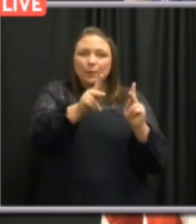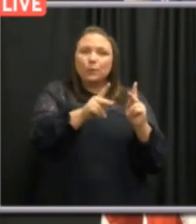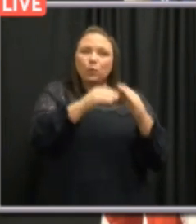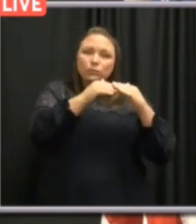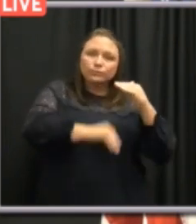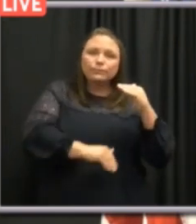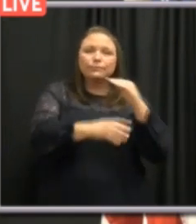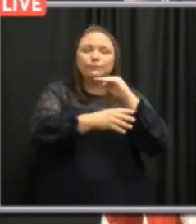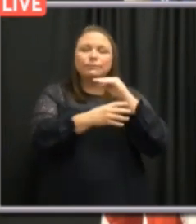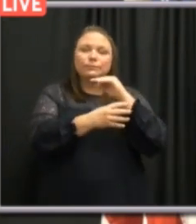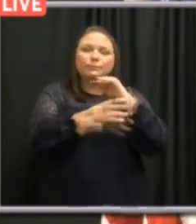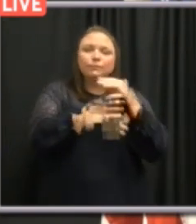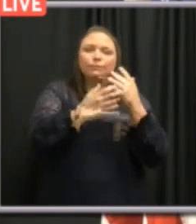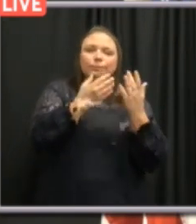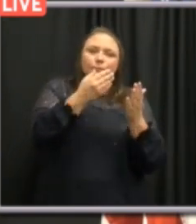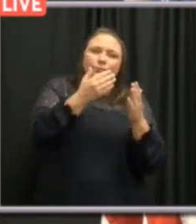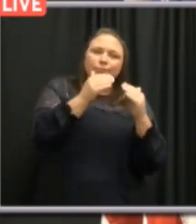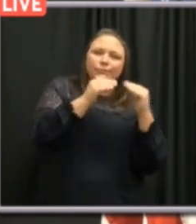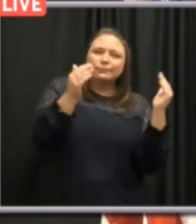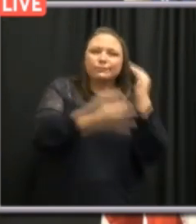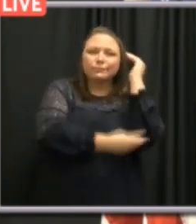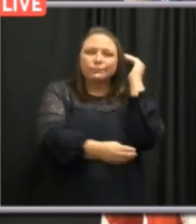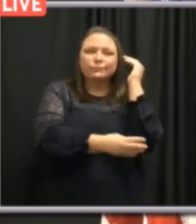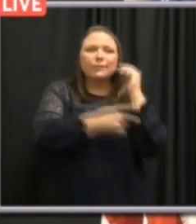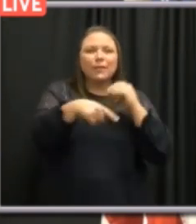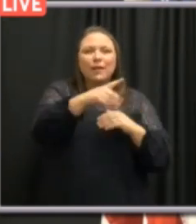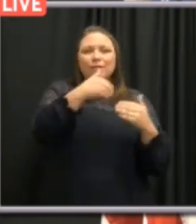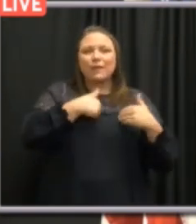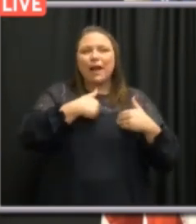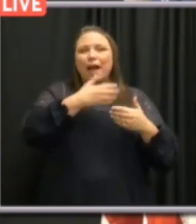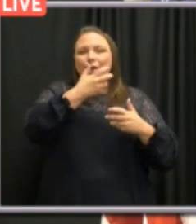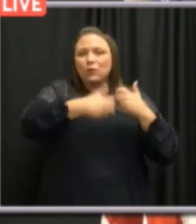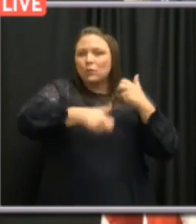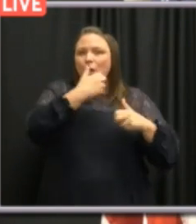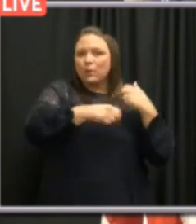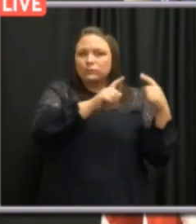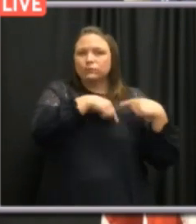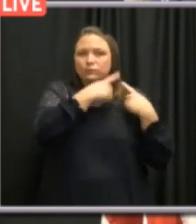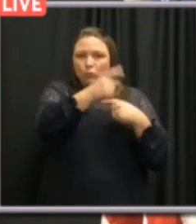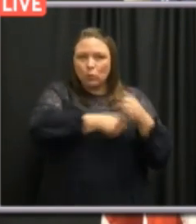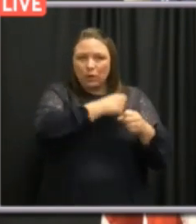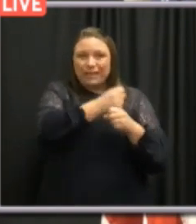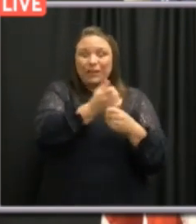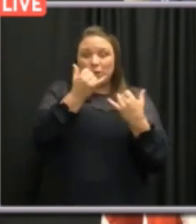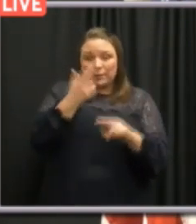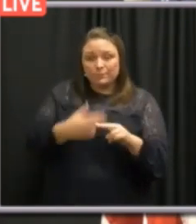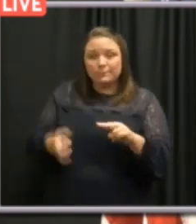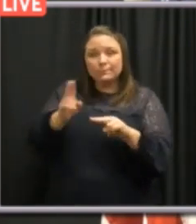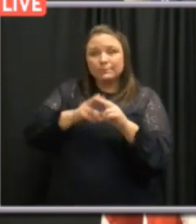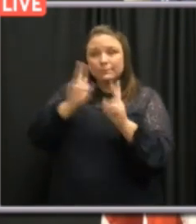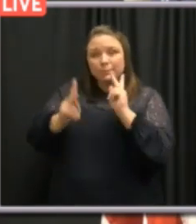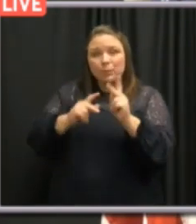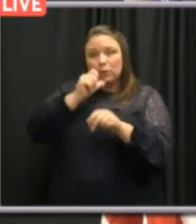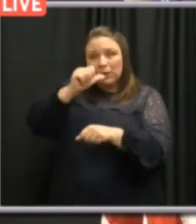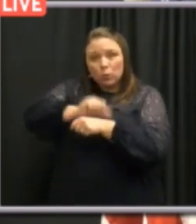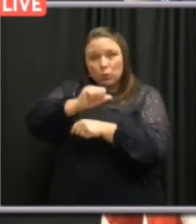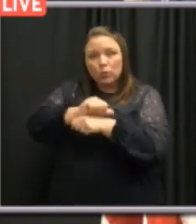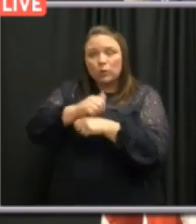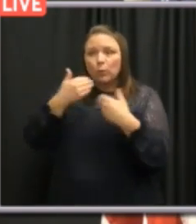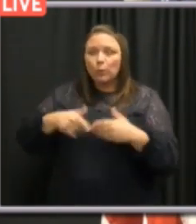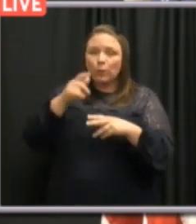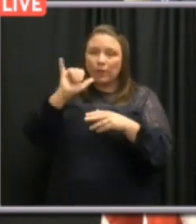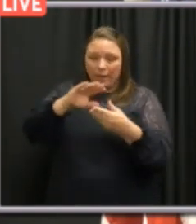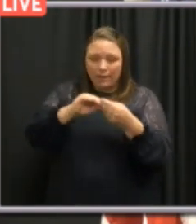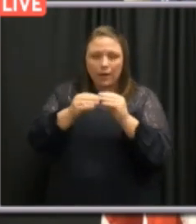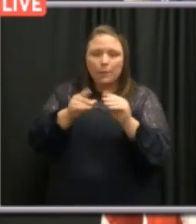households have experienced a civil legal problem in the past year. With the recent increase in unemployment, we are expecting that